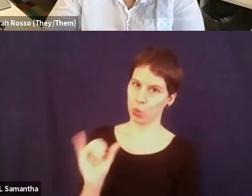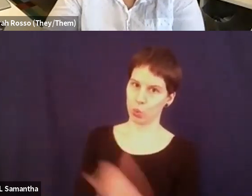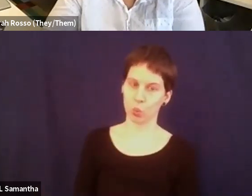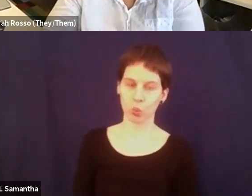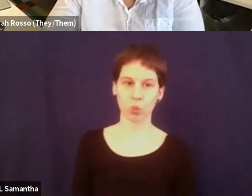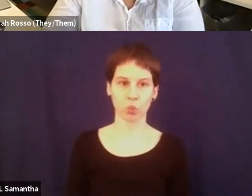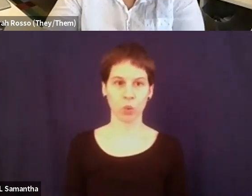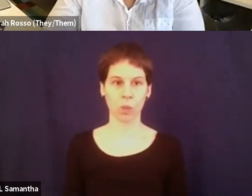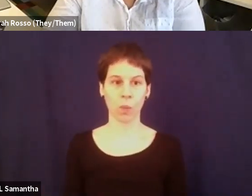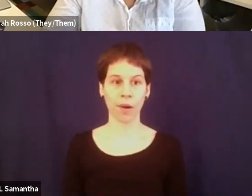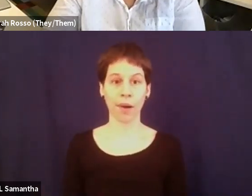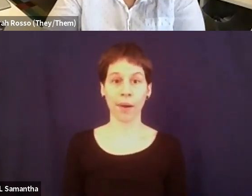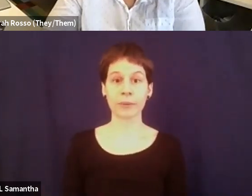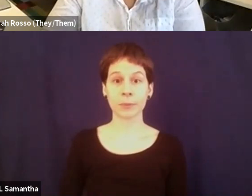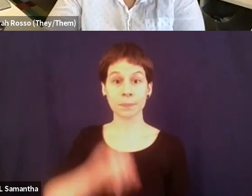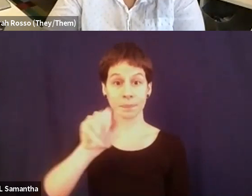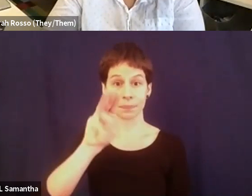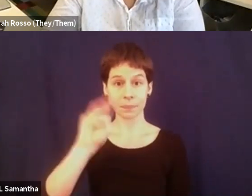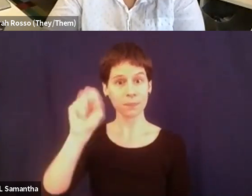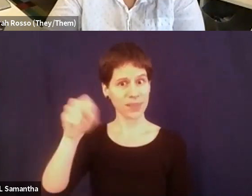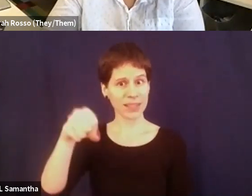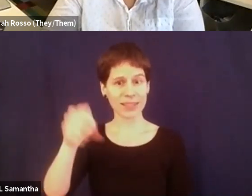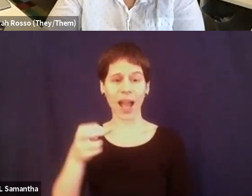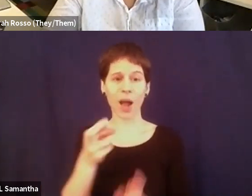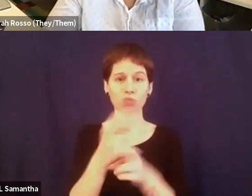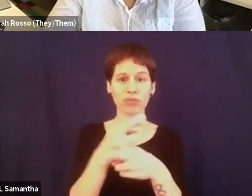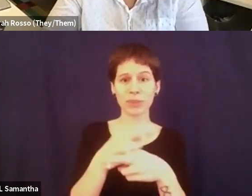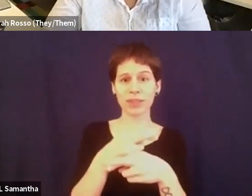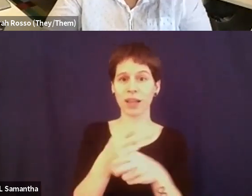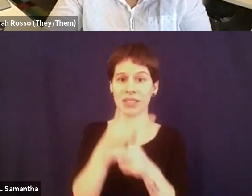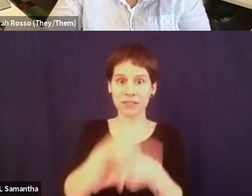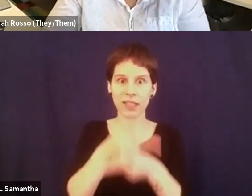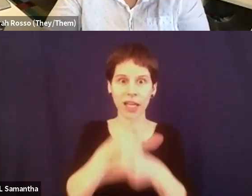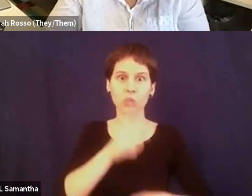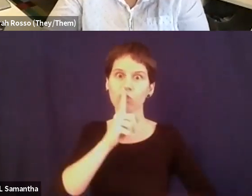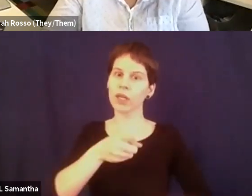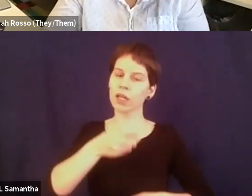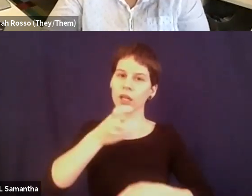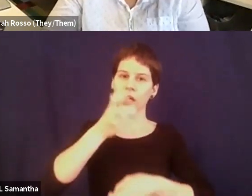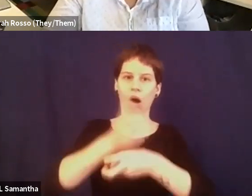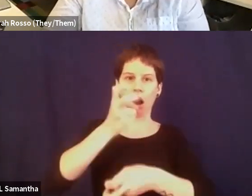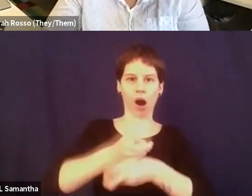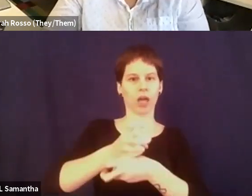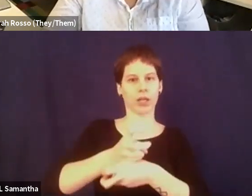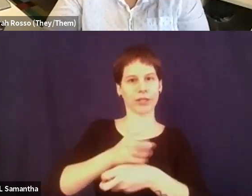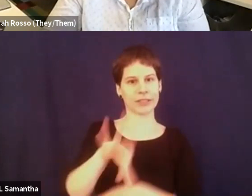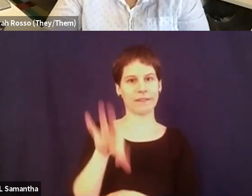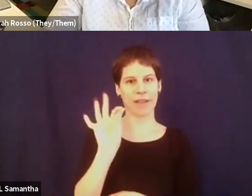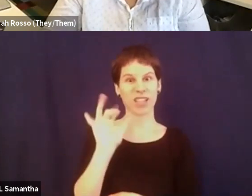Yeah, healthcare, reproductive health care for trans people is really hard to find, so that's really important.